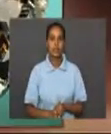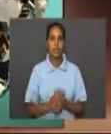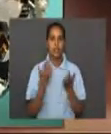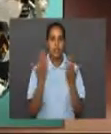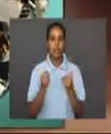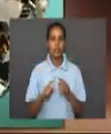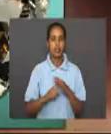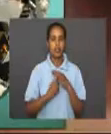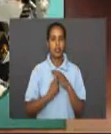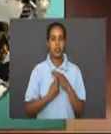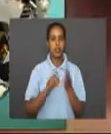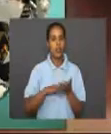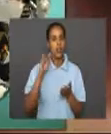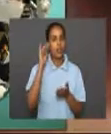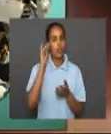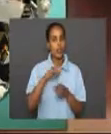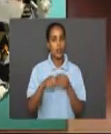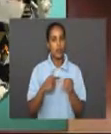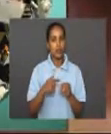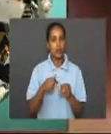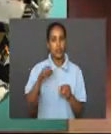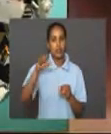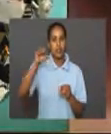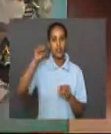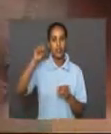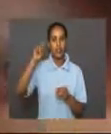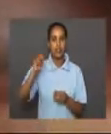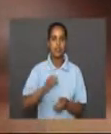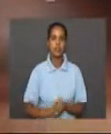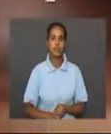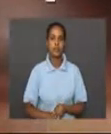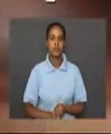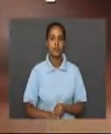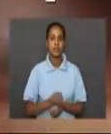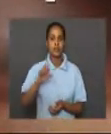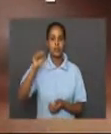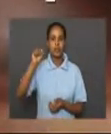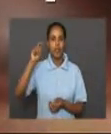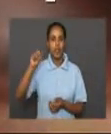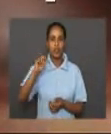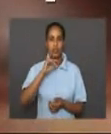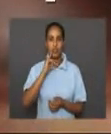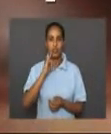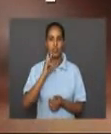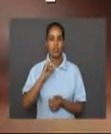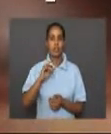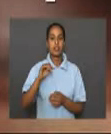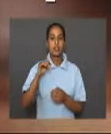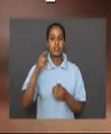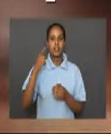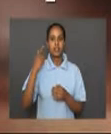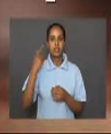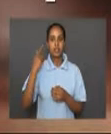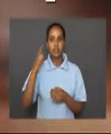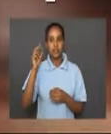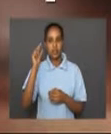extraction, properties, and uses of tin and lead. In